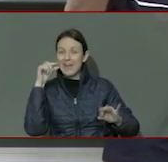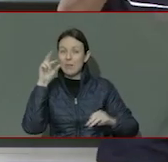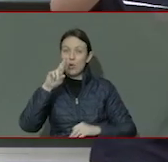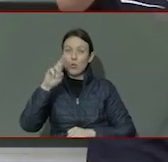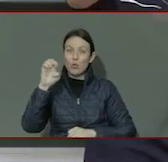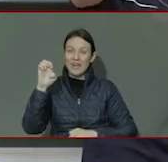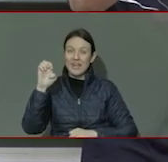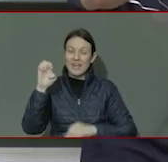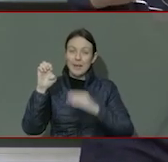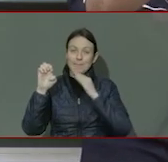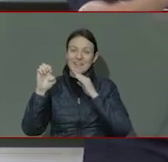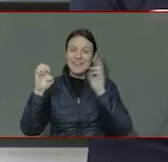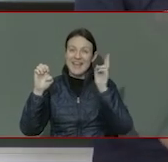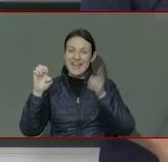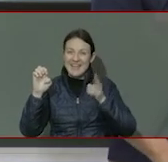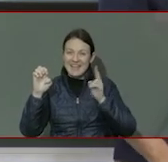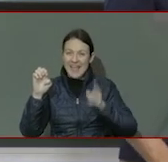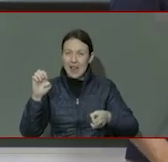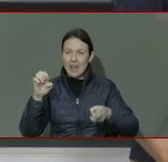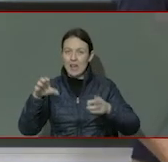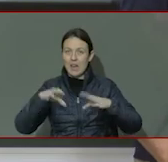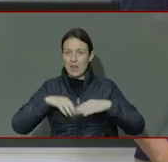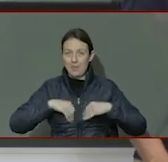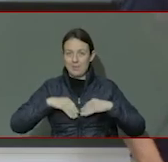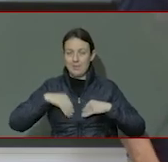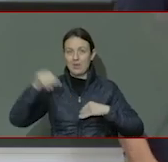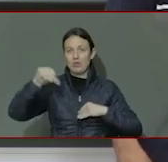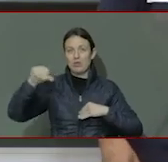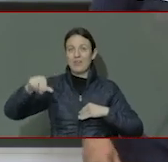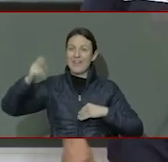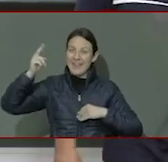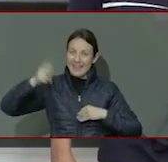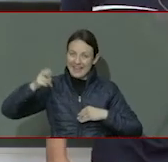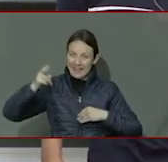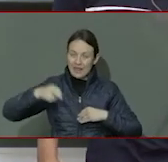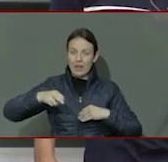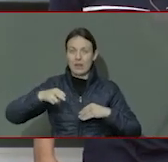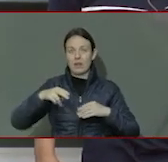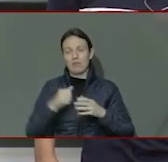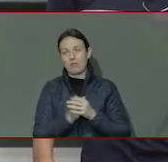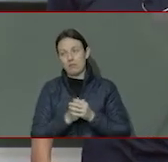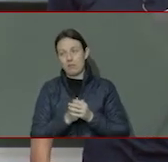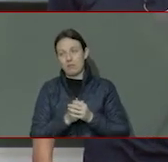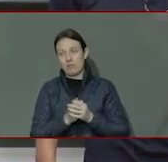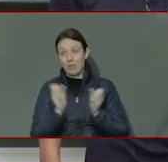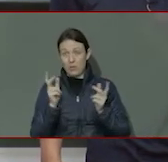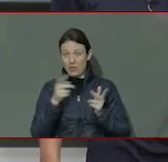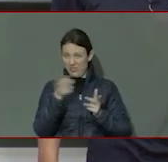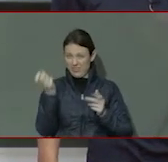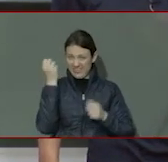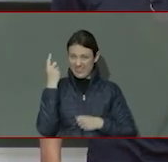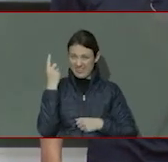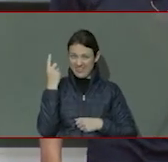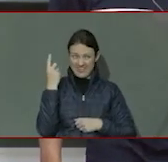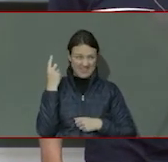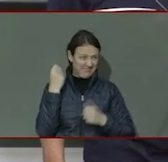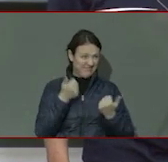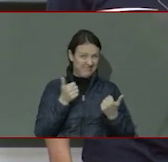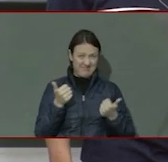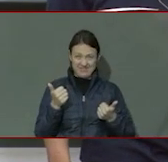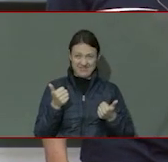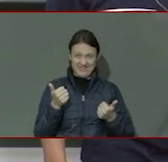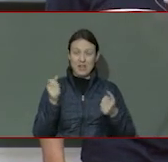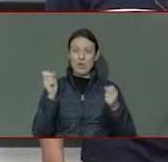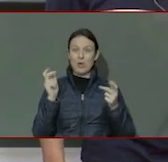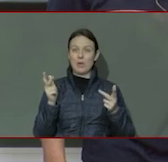again, absorption, like you said, of the salts. They must not go through. People, I think you understand it. Right,